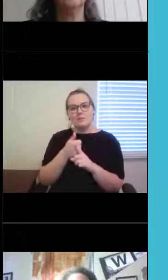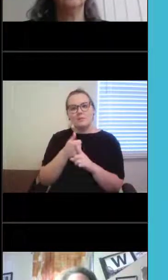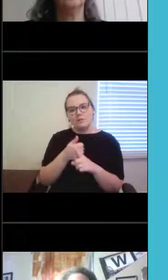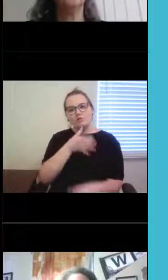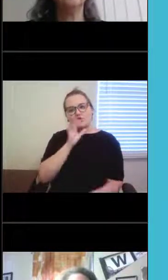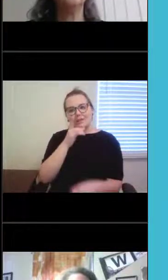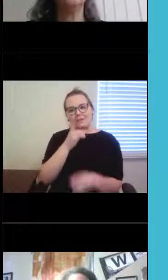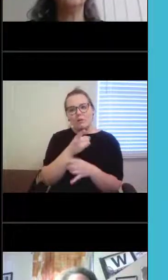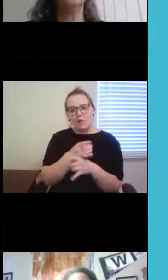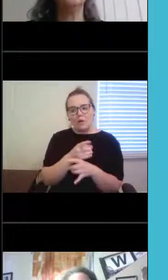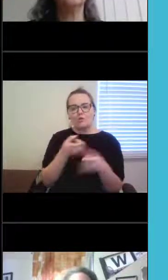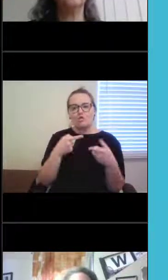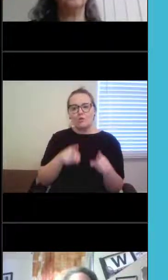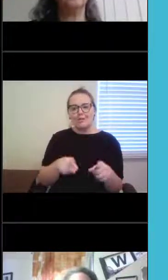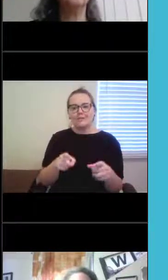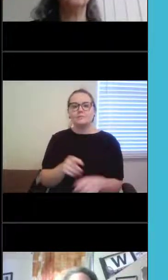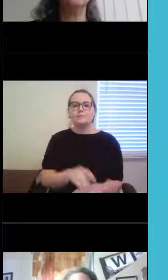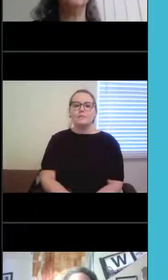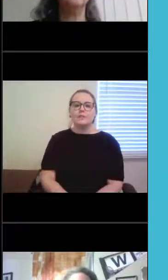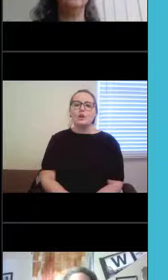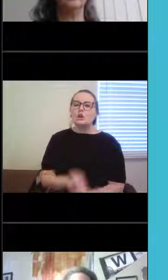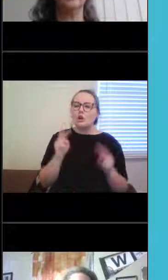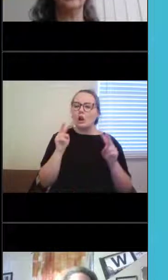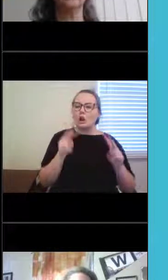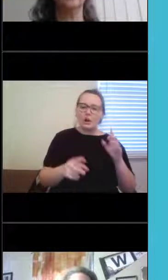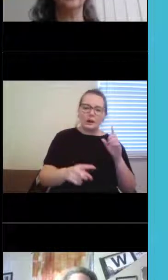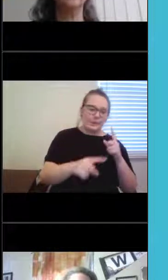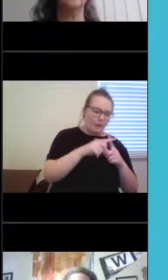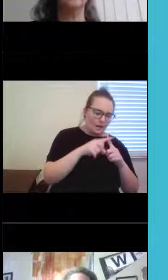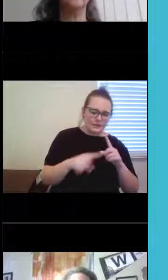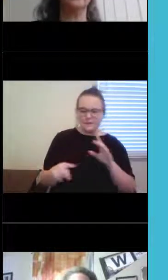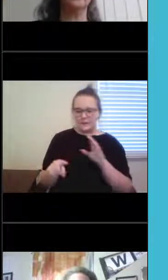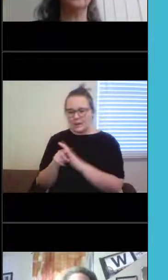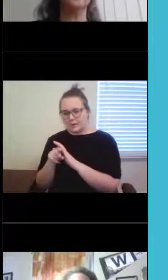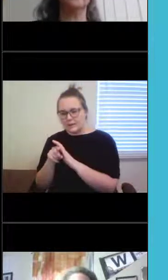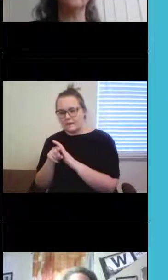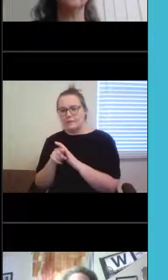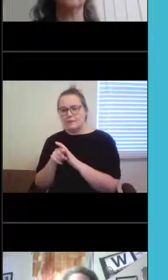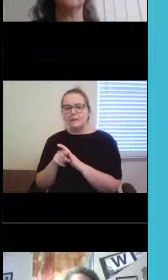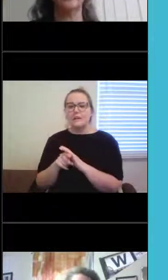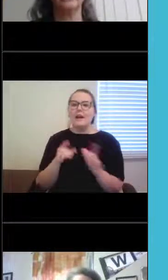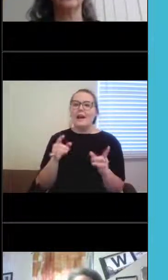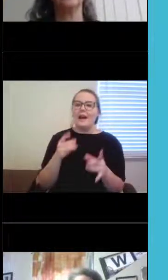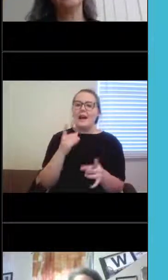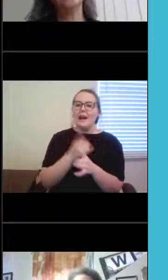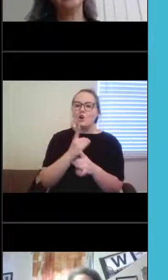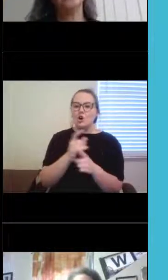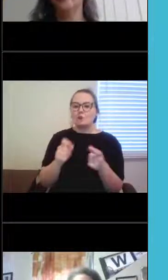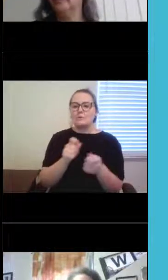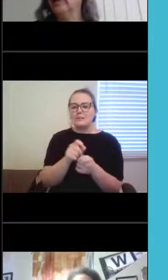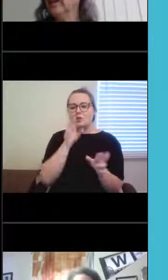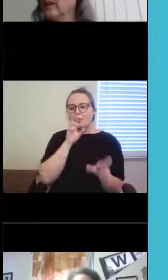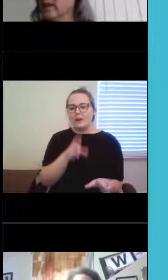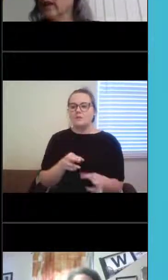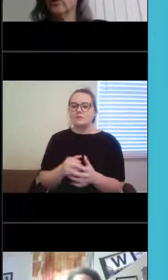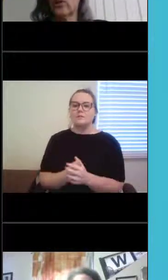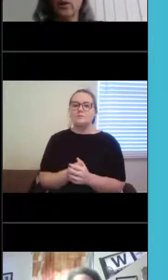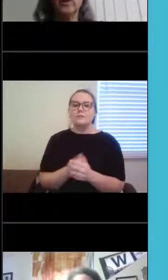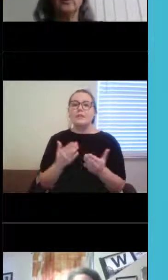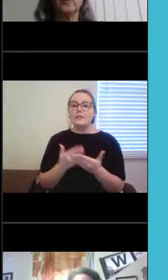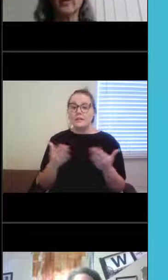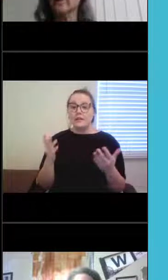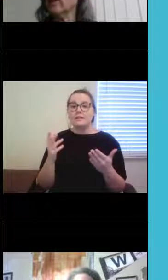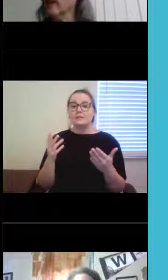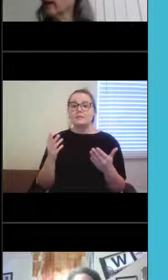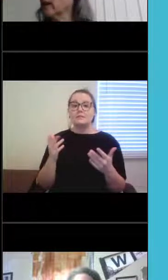incidents. And so I looked at these positive and negative, what I call positive and negative alcohol-specific reactions, things people would say or